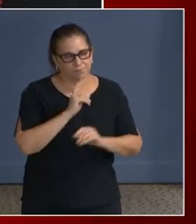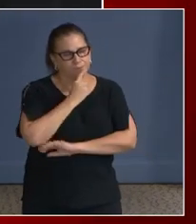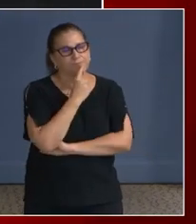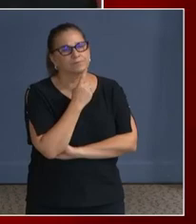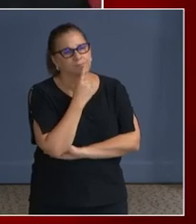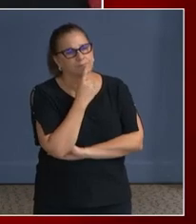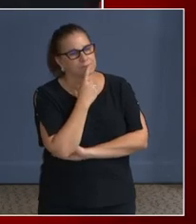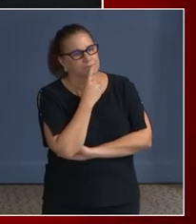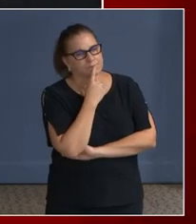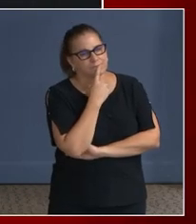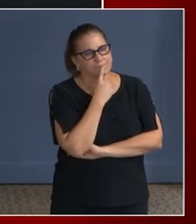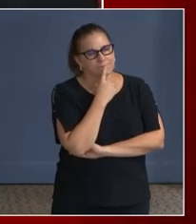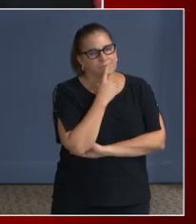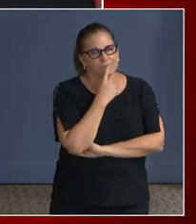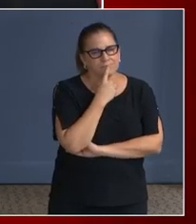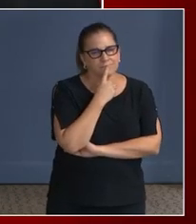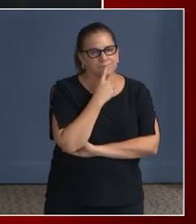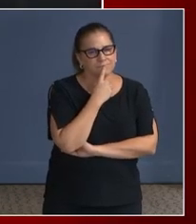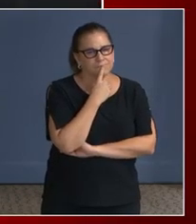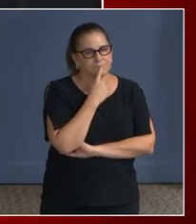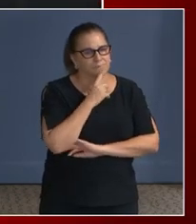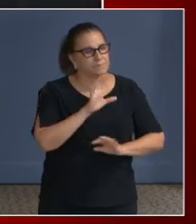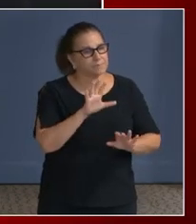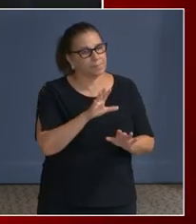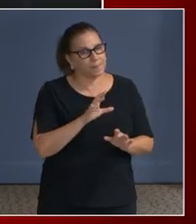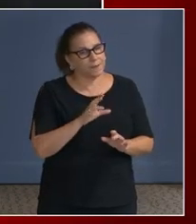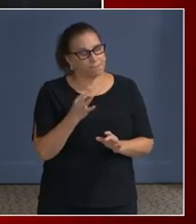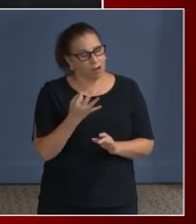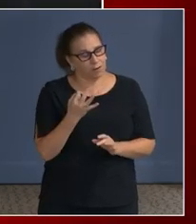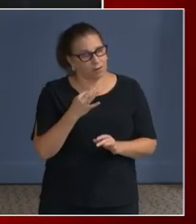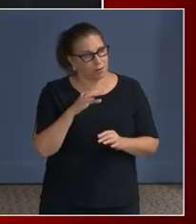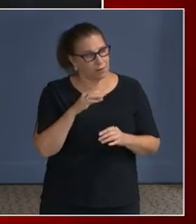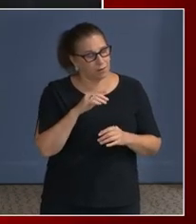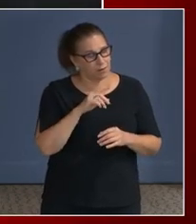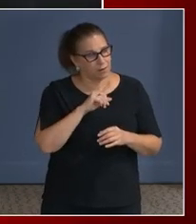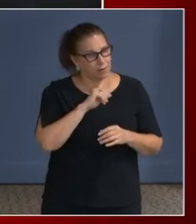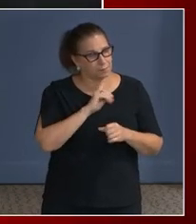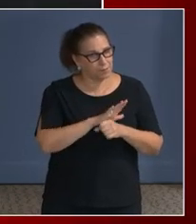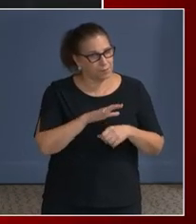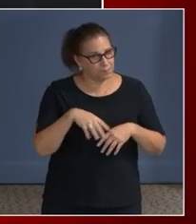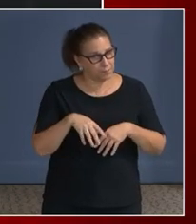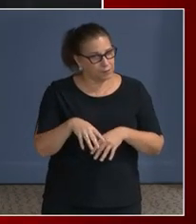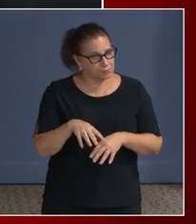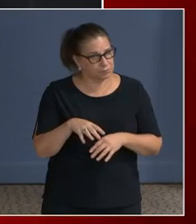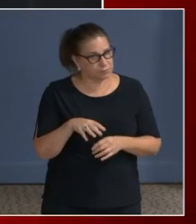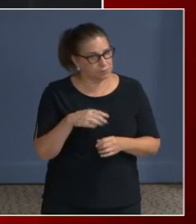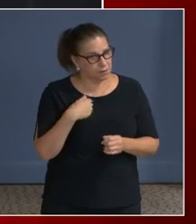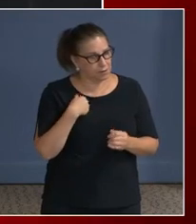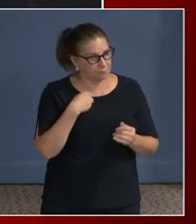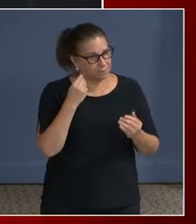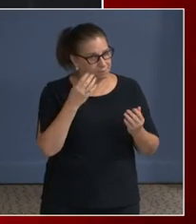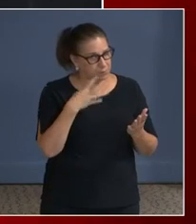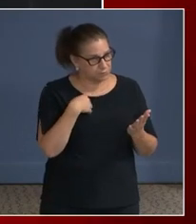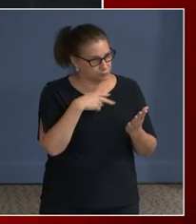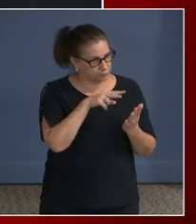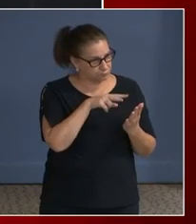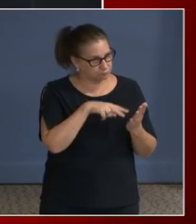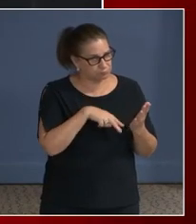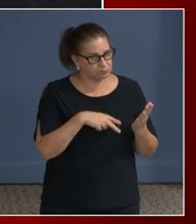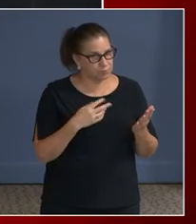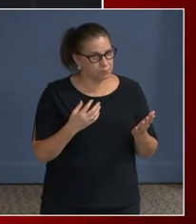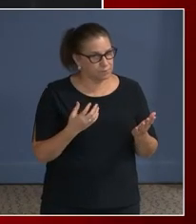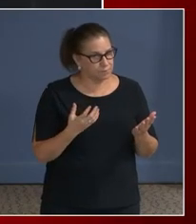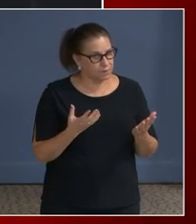The commitment march, that is, I understand, on Friday, and I've looked at some of their information as to what they